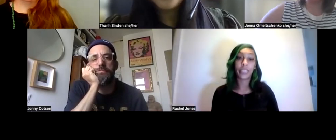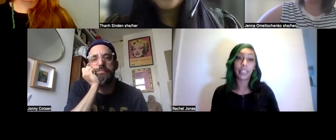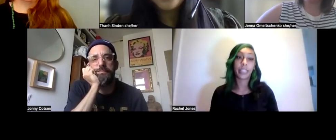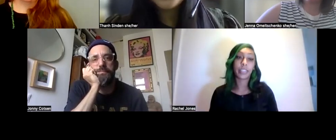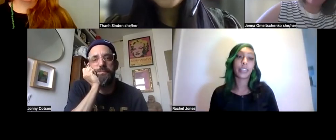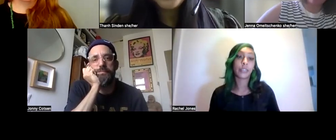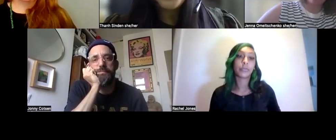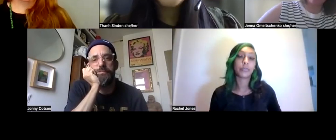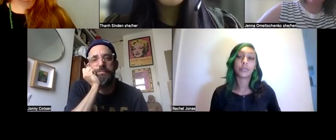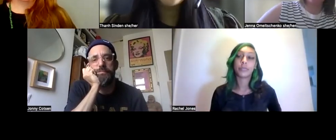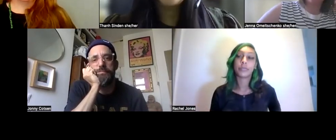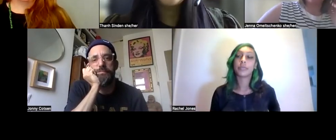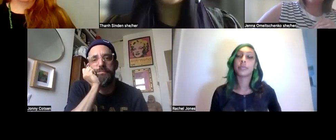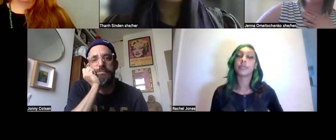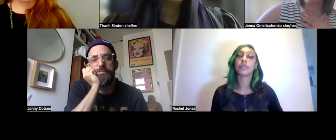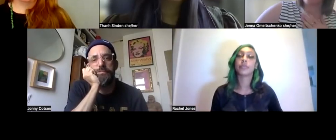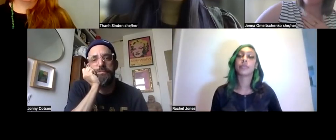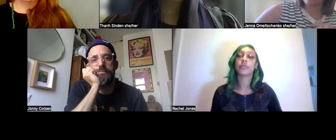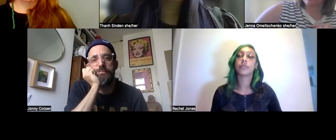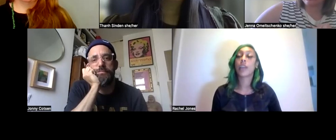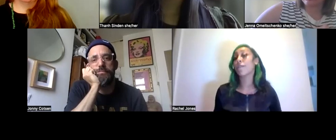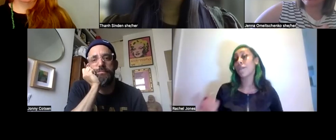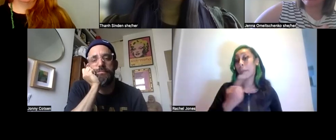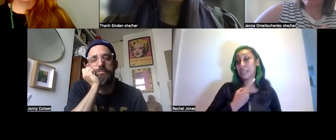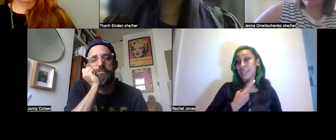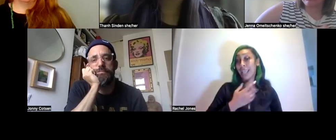with our freelancers. And so for me,